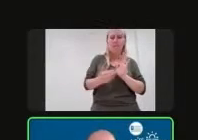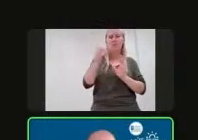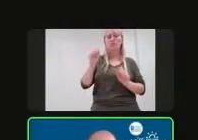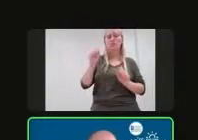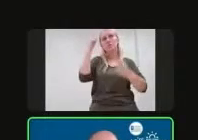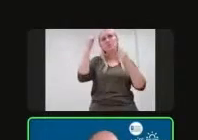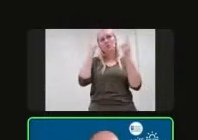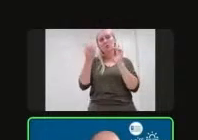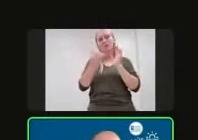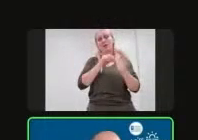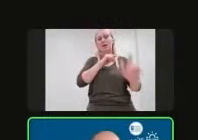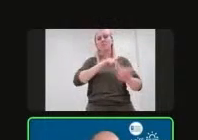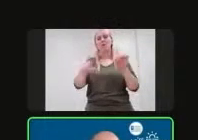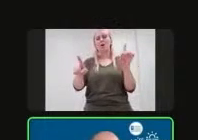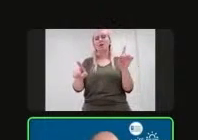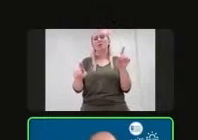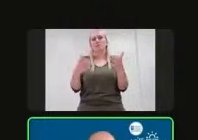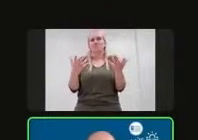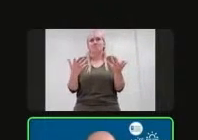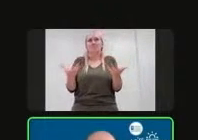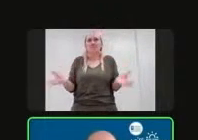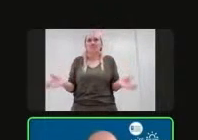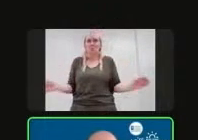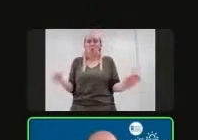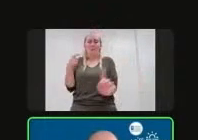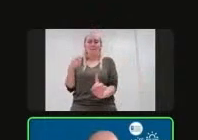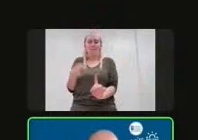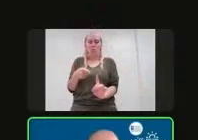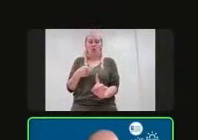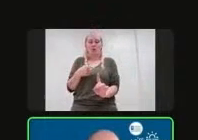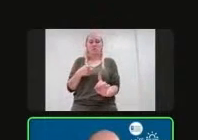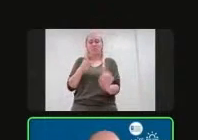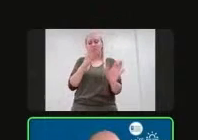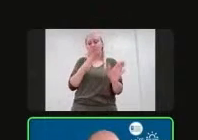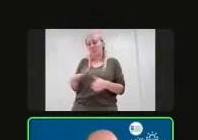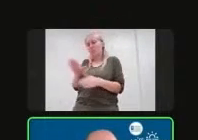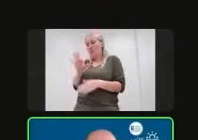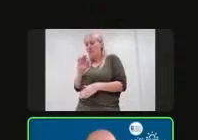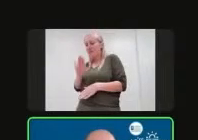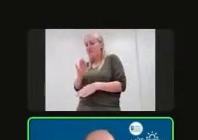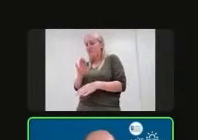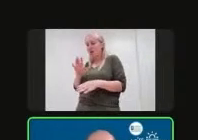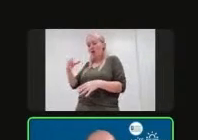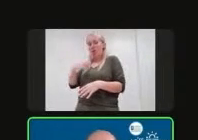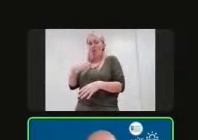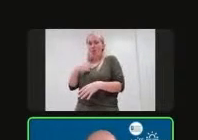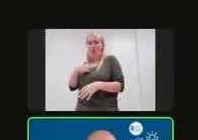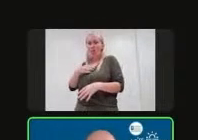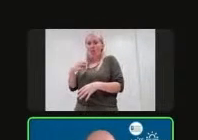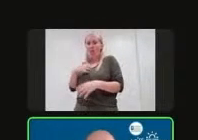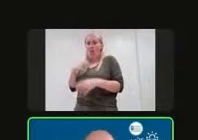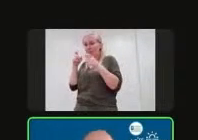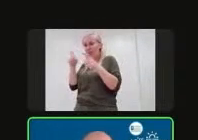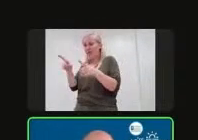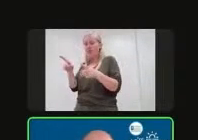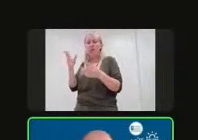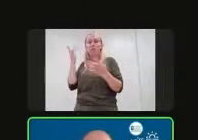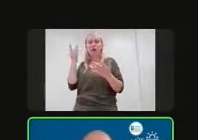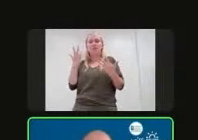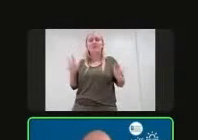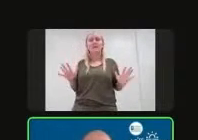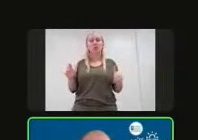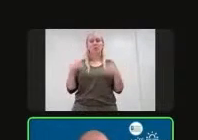but there's no point in going on social media and complaining about it because it's done. Move